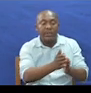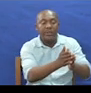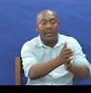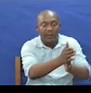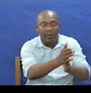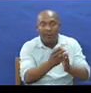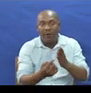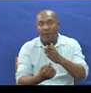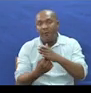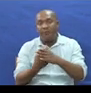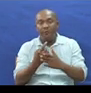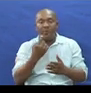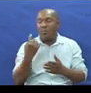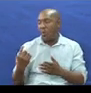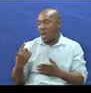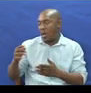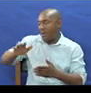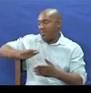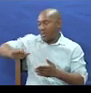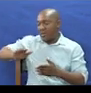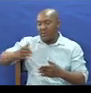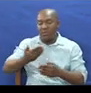one place to another.